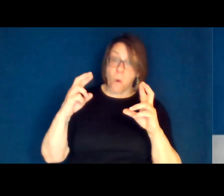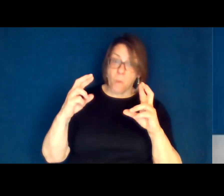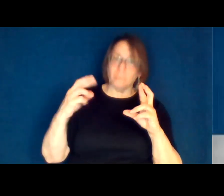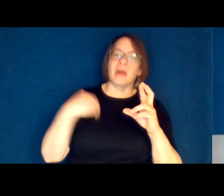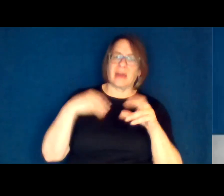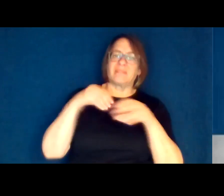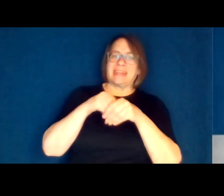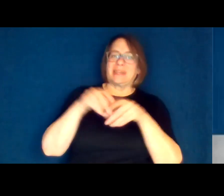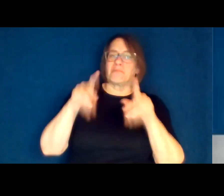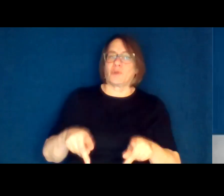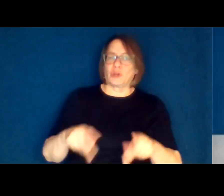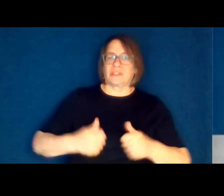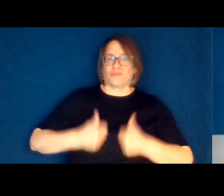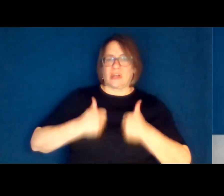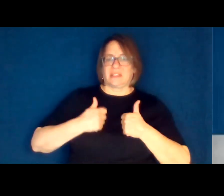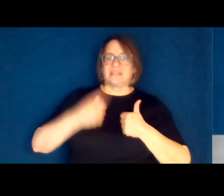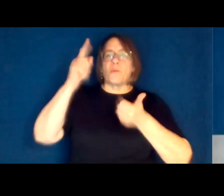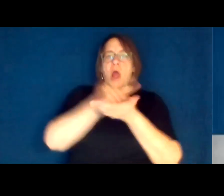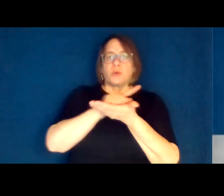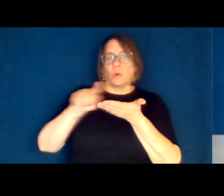in-person residency, a week-long